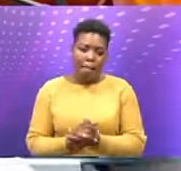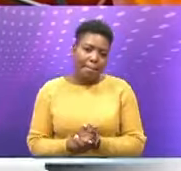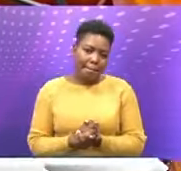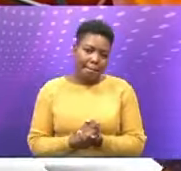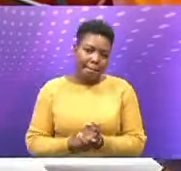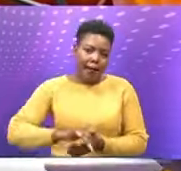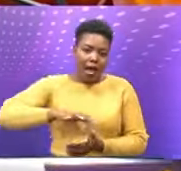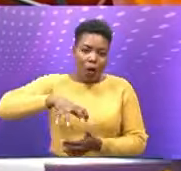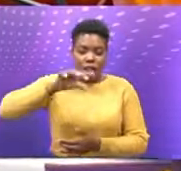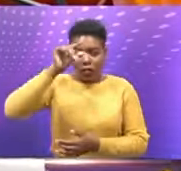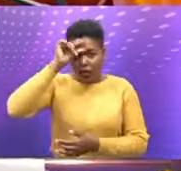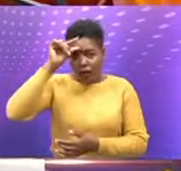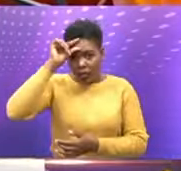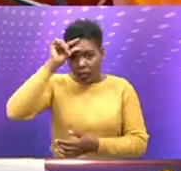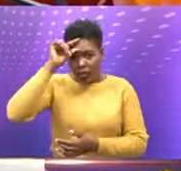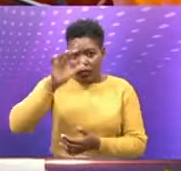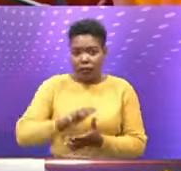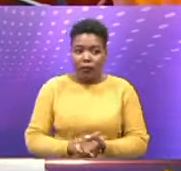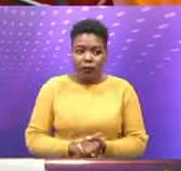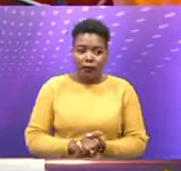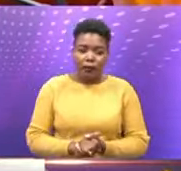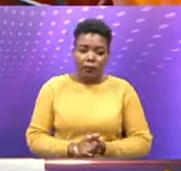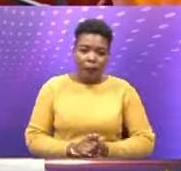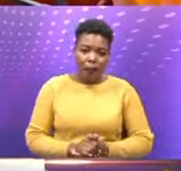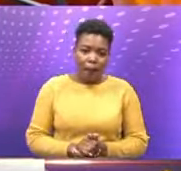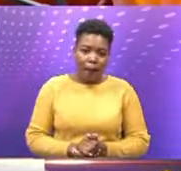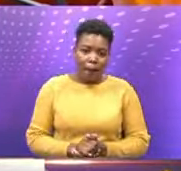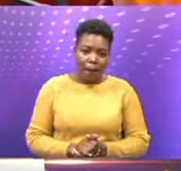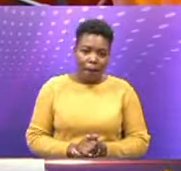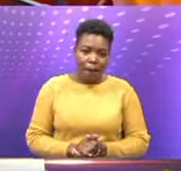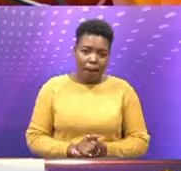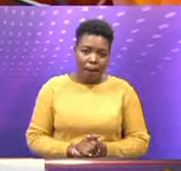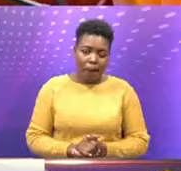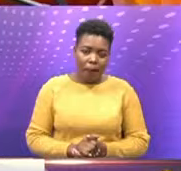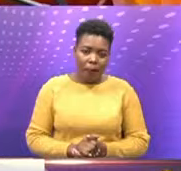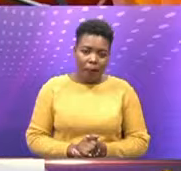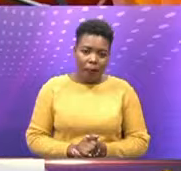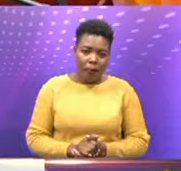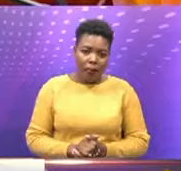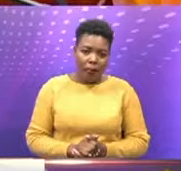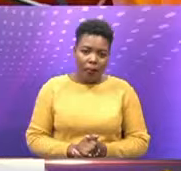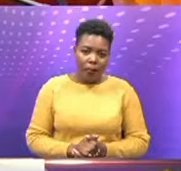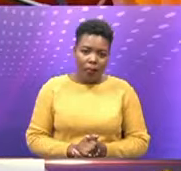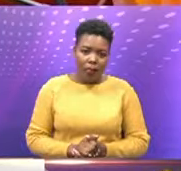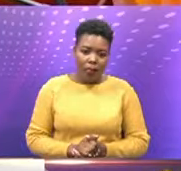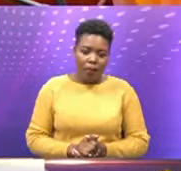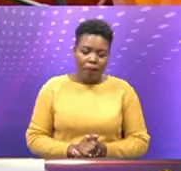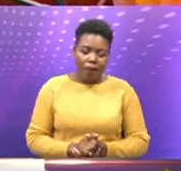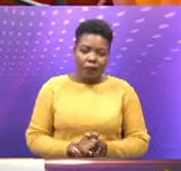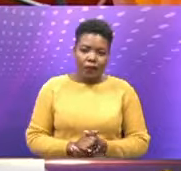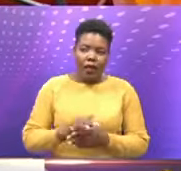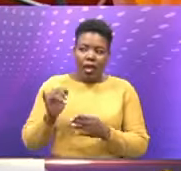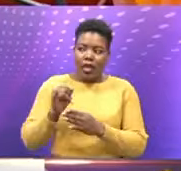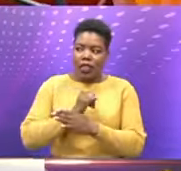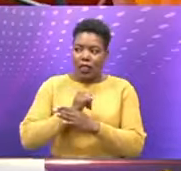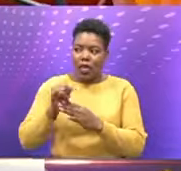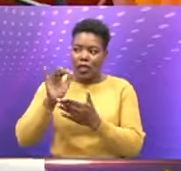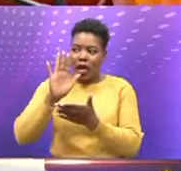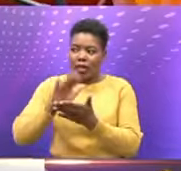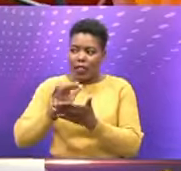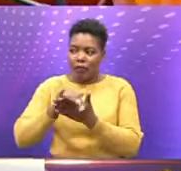County government. Postgraduate registrars, we are saying that is the issue of national government. Where are they